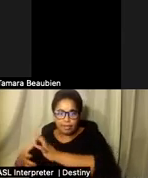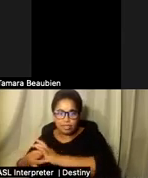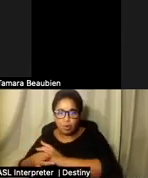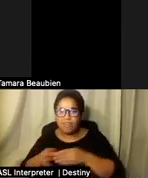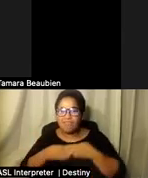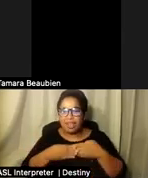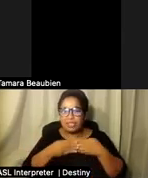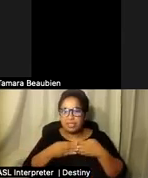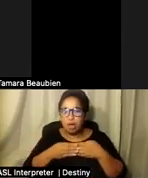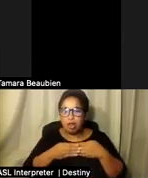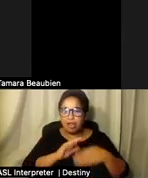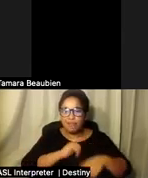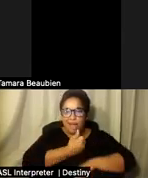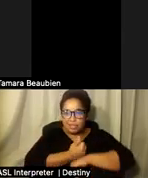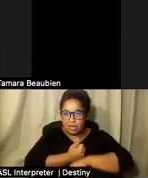respond.